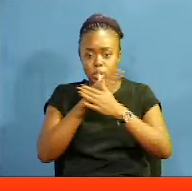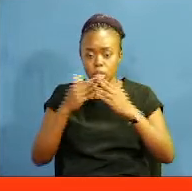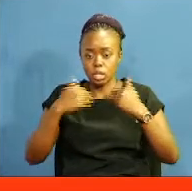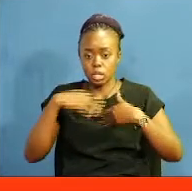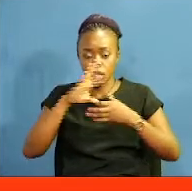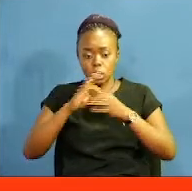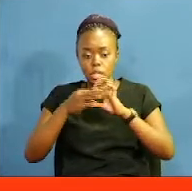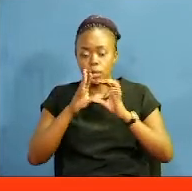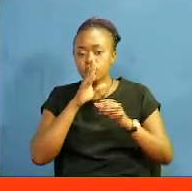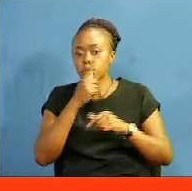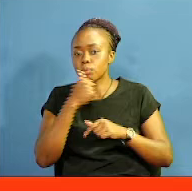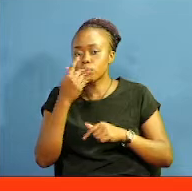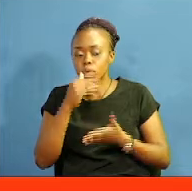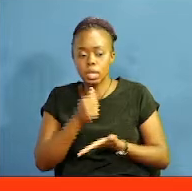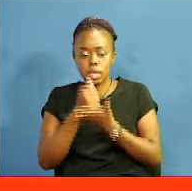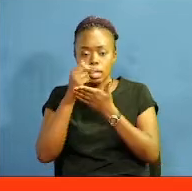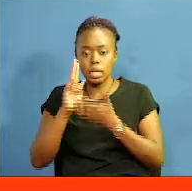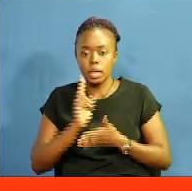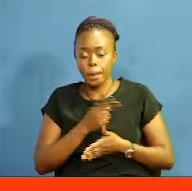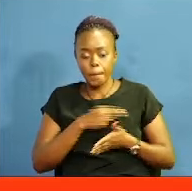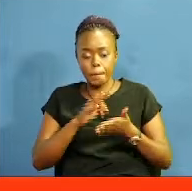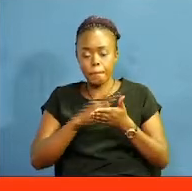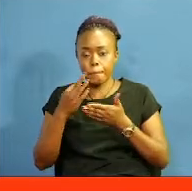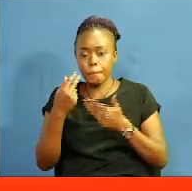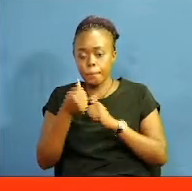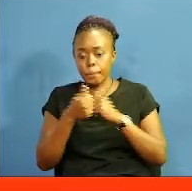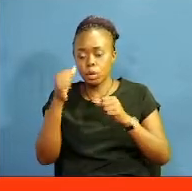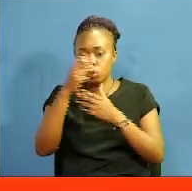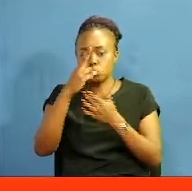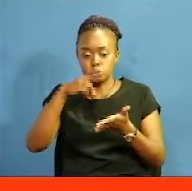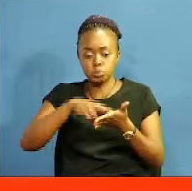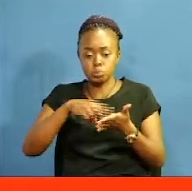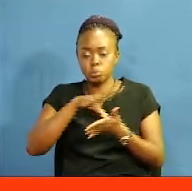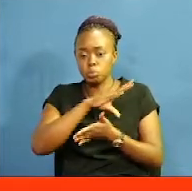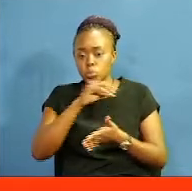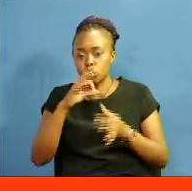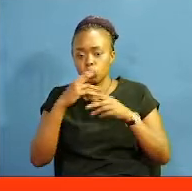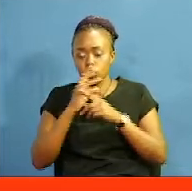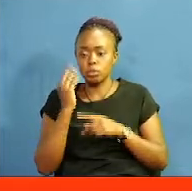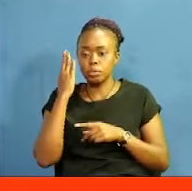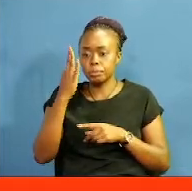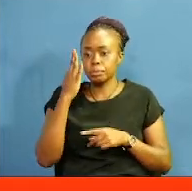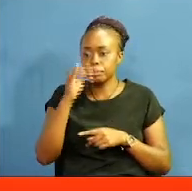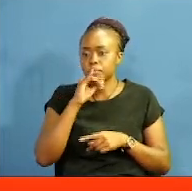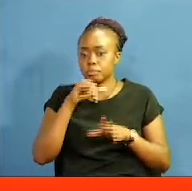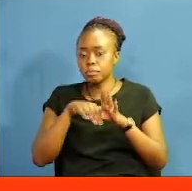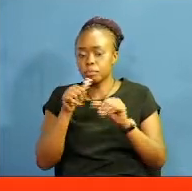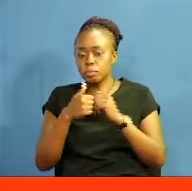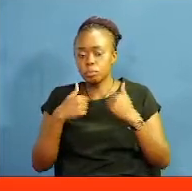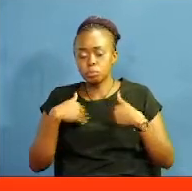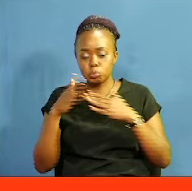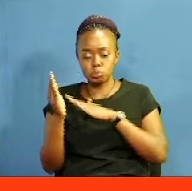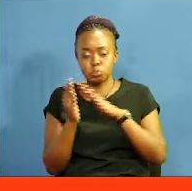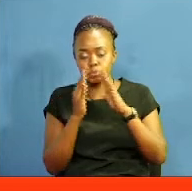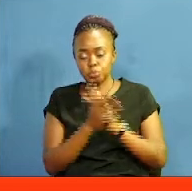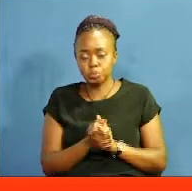we are joined by Karani Ching to help us break down the current political standings and the future projections.